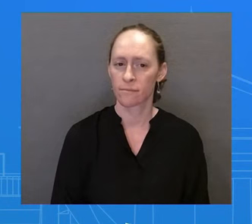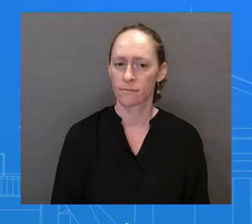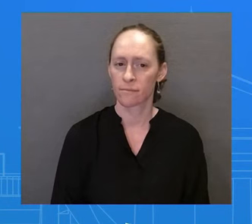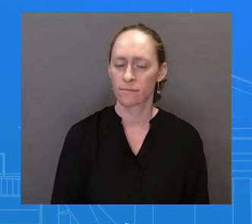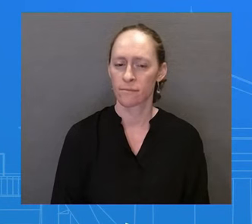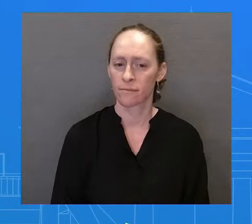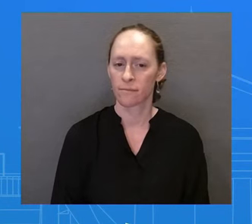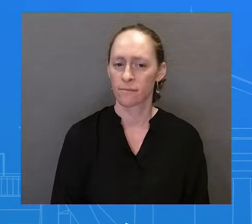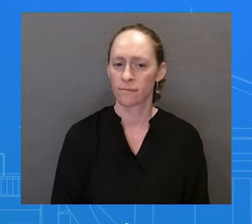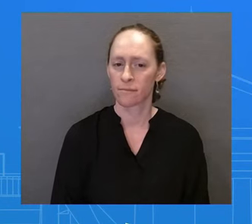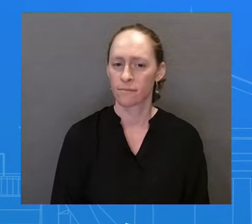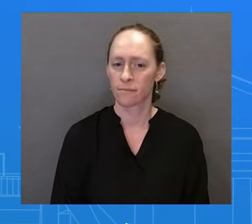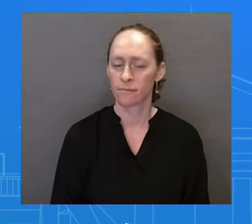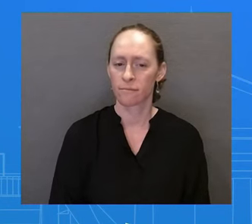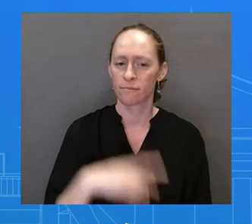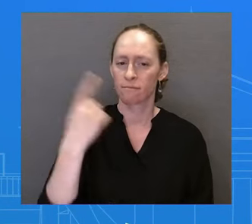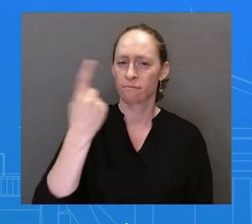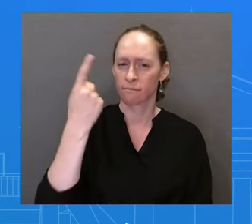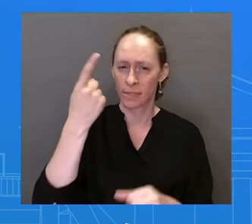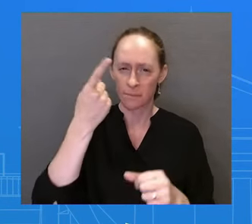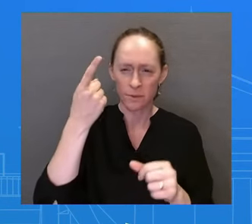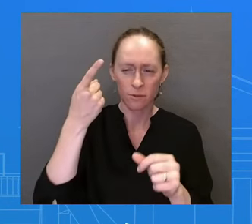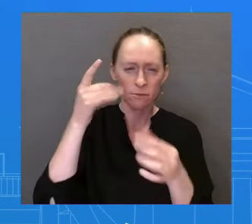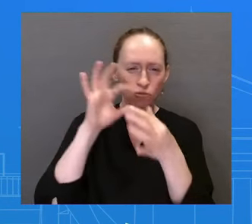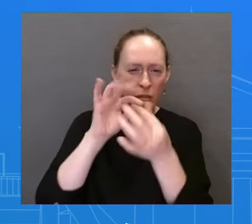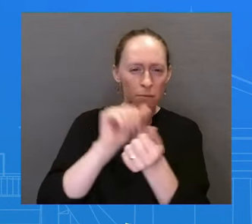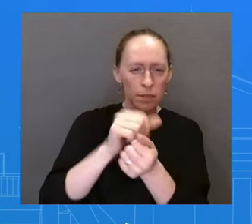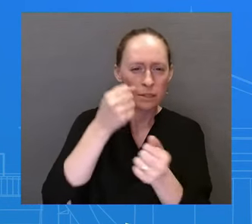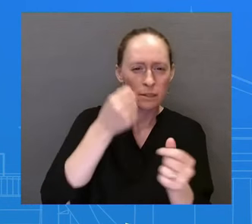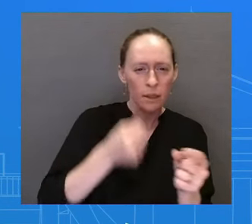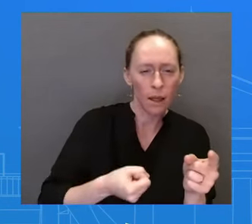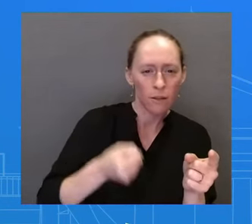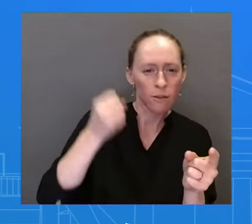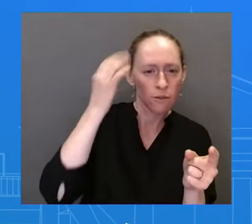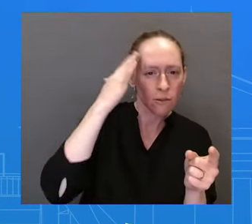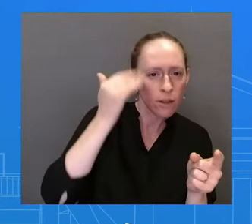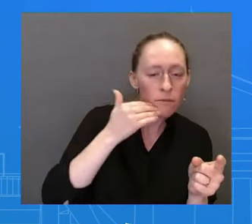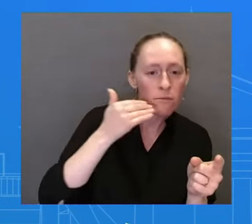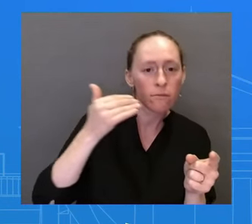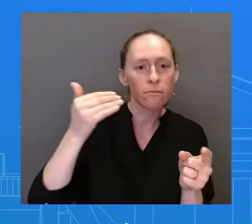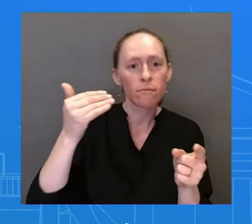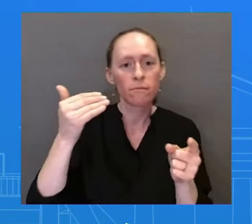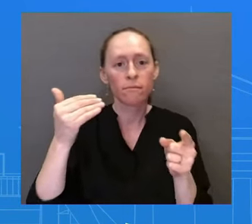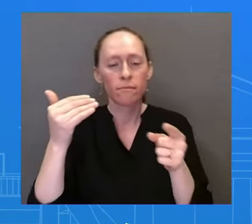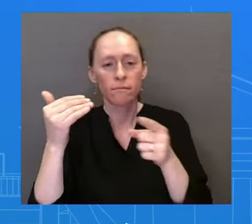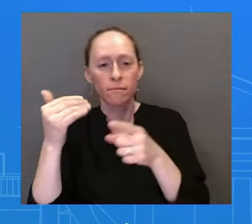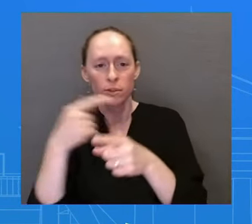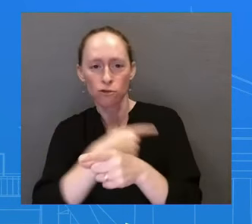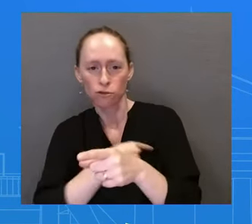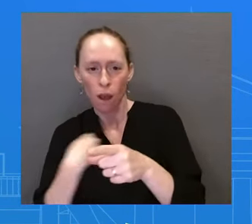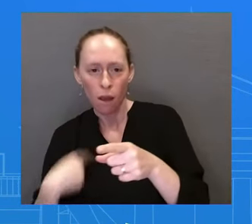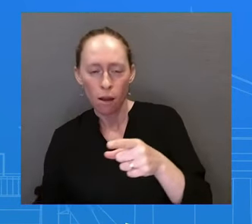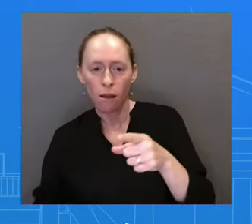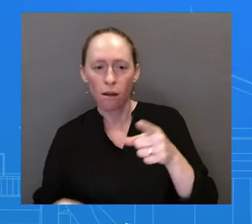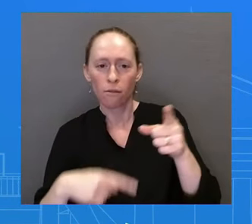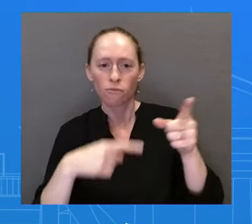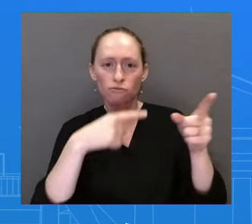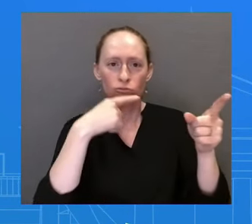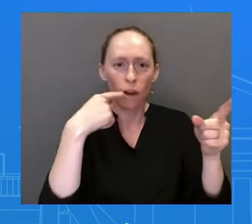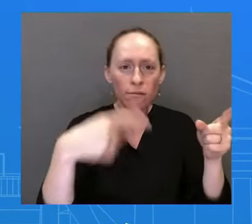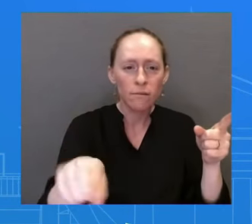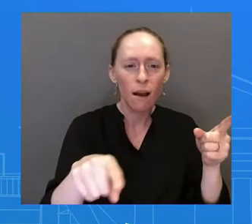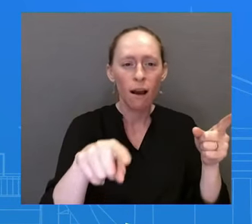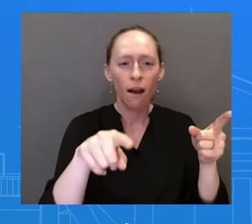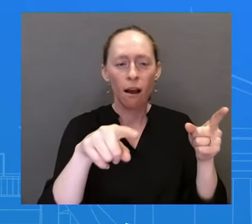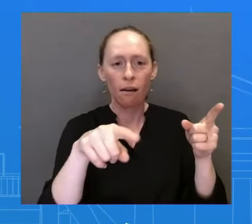this will affect the international crisis and the increase in North Korea's nuclear